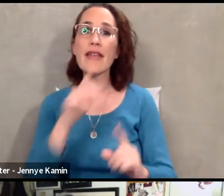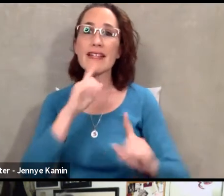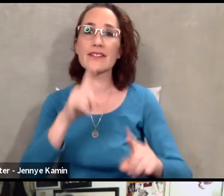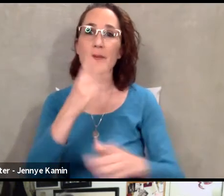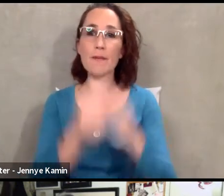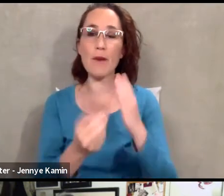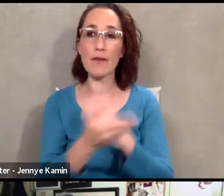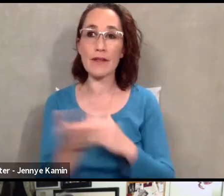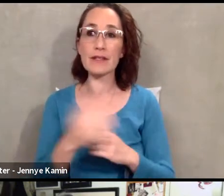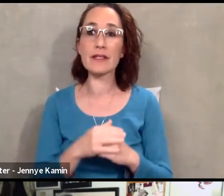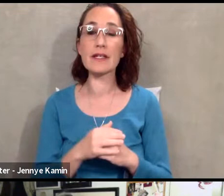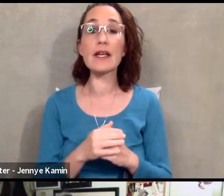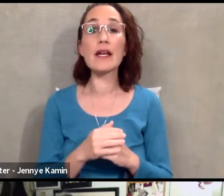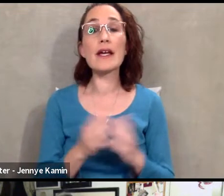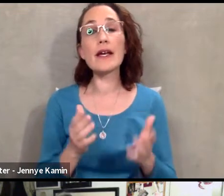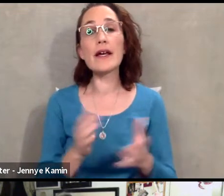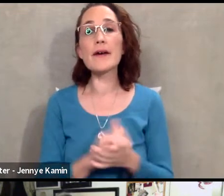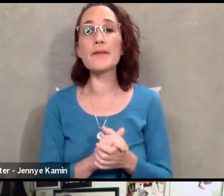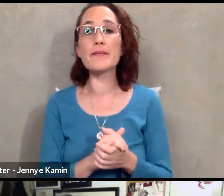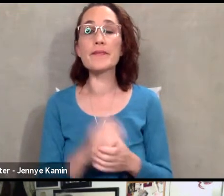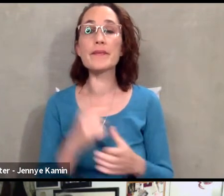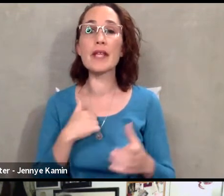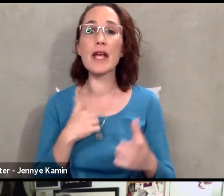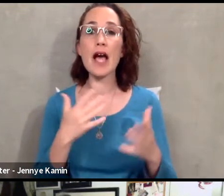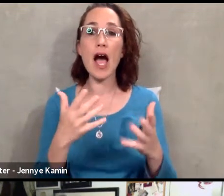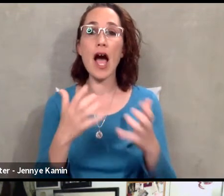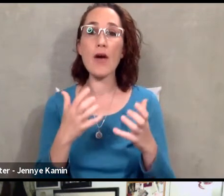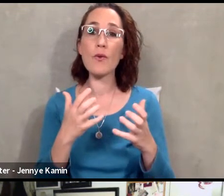In a weird way, I want to be in the museums